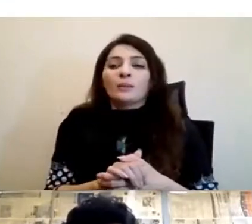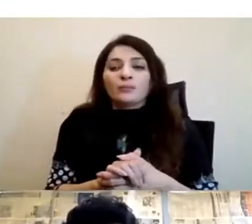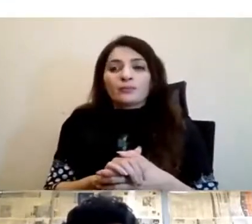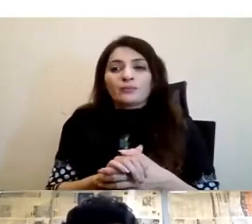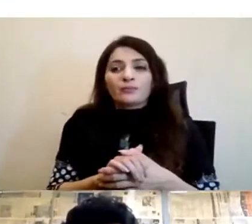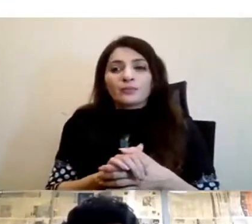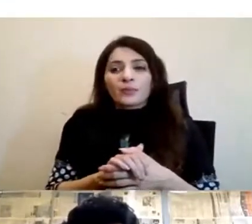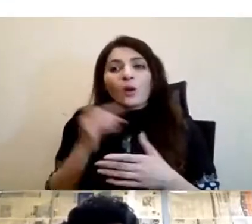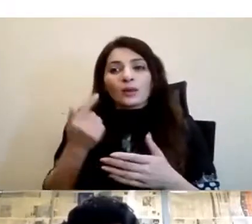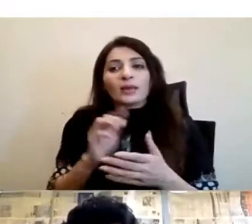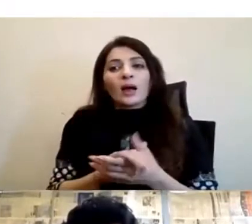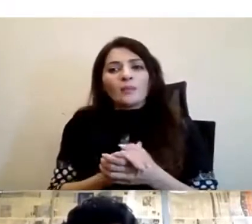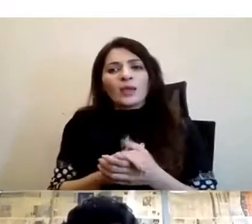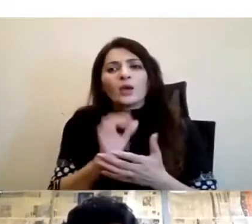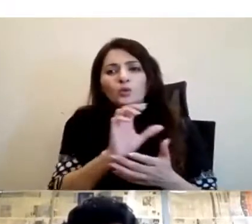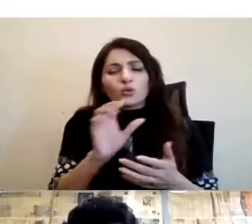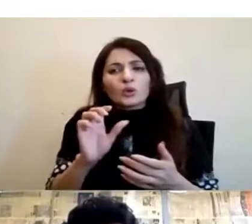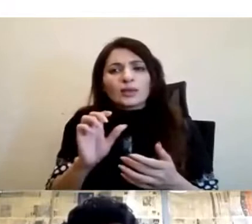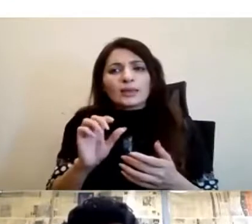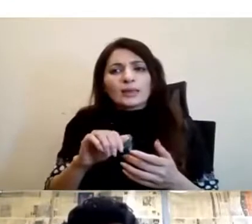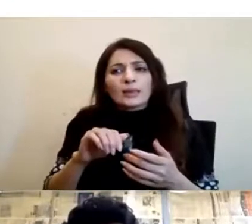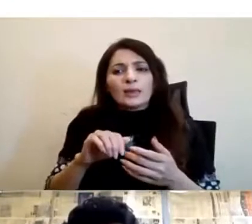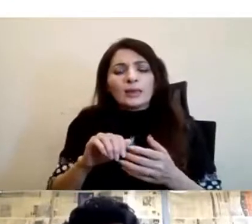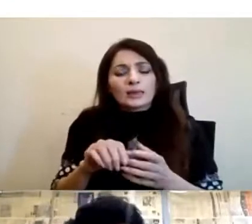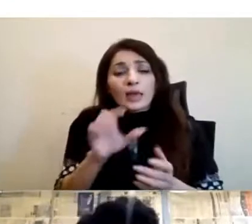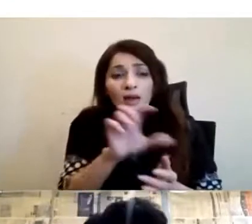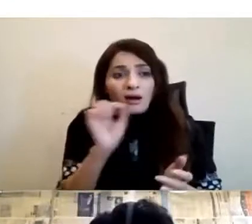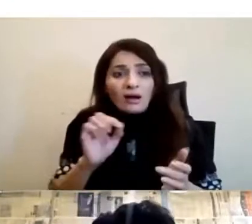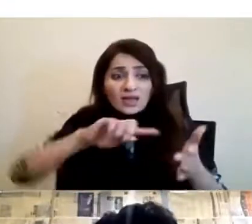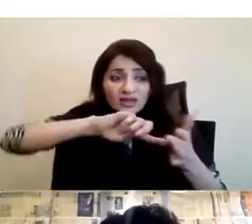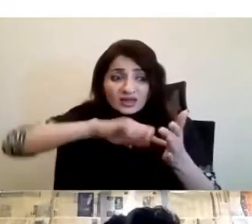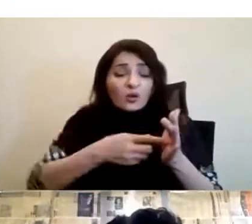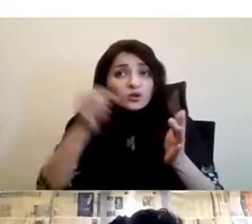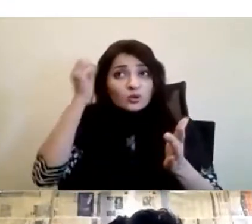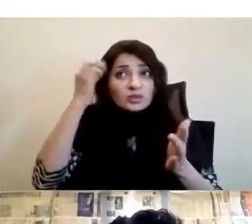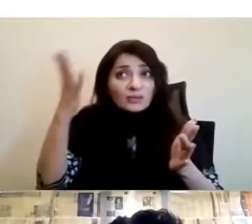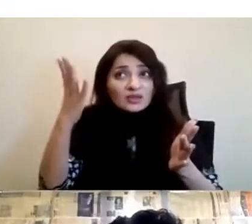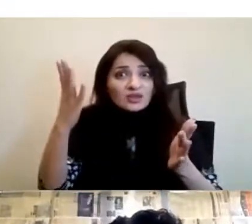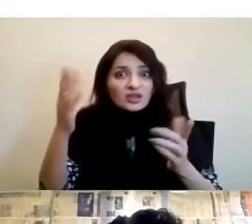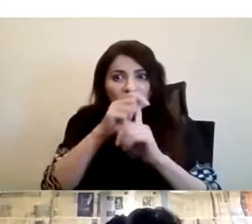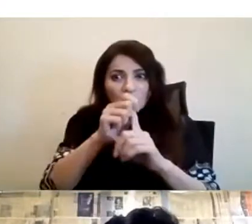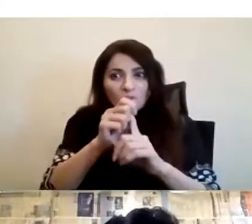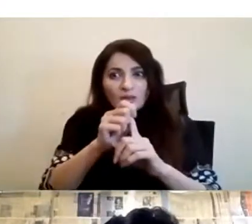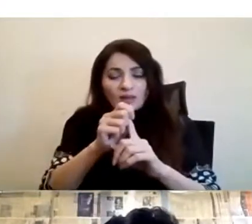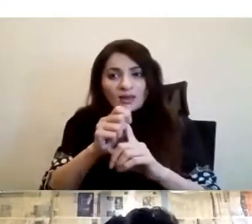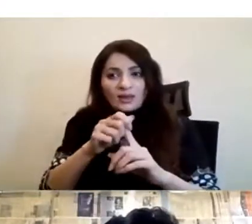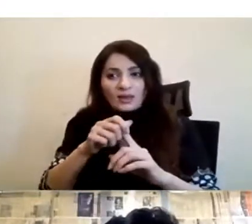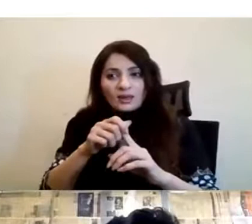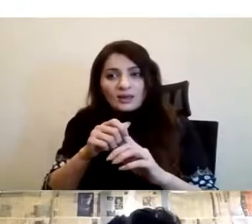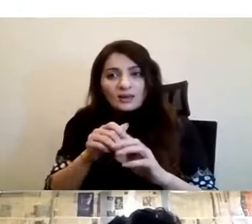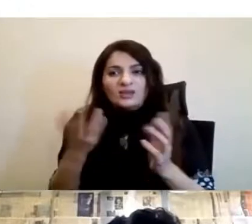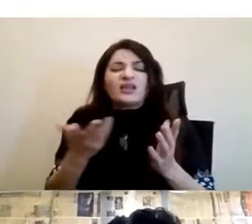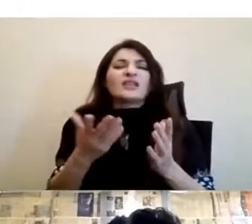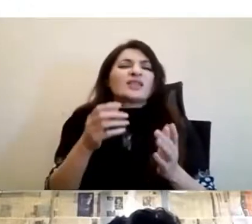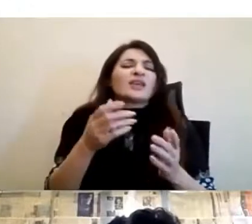identify some indigenous technology to bring the innovation in the rural part of the different country, as there is no electricity,